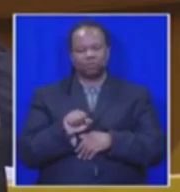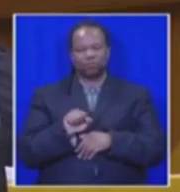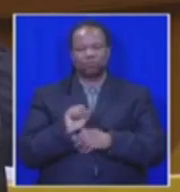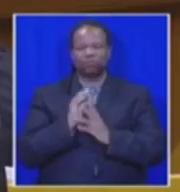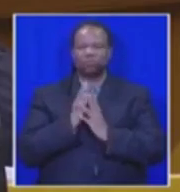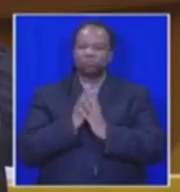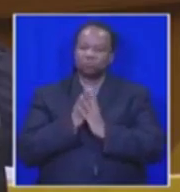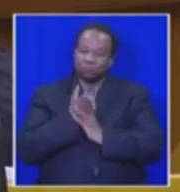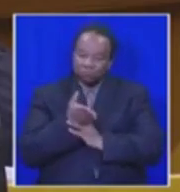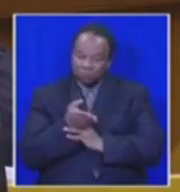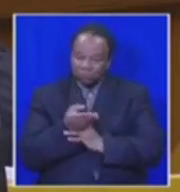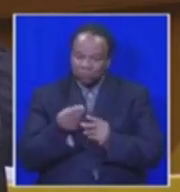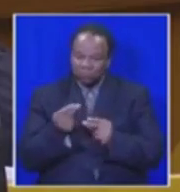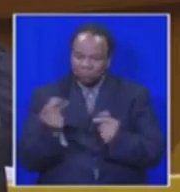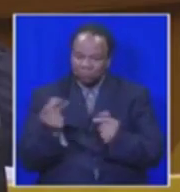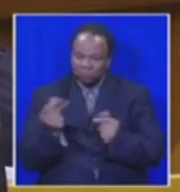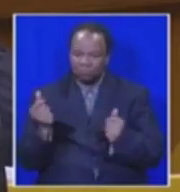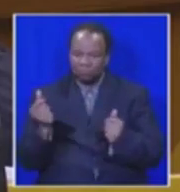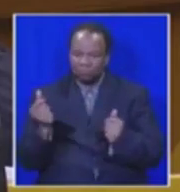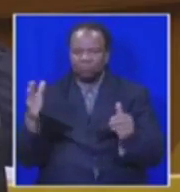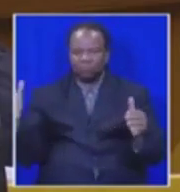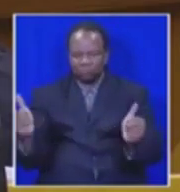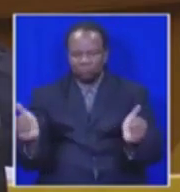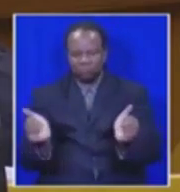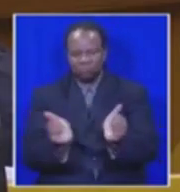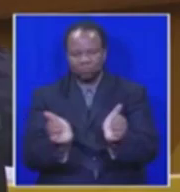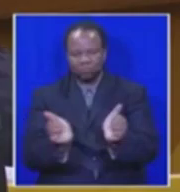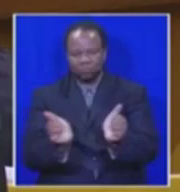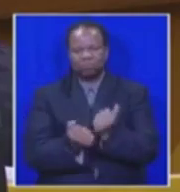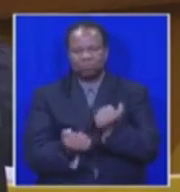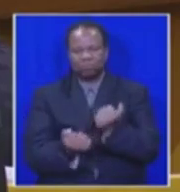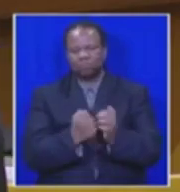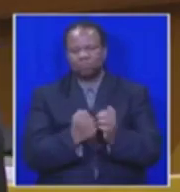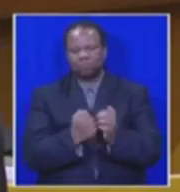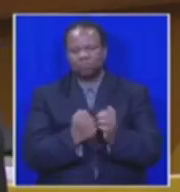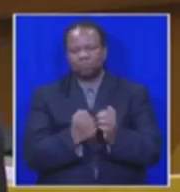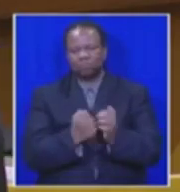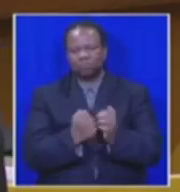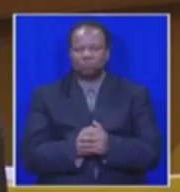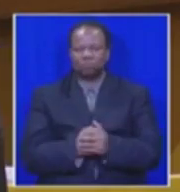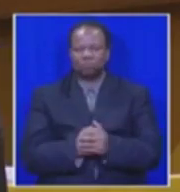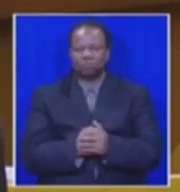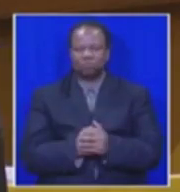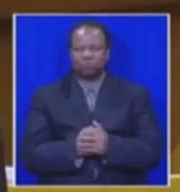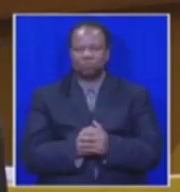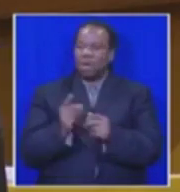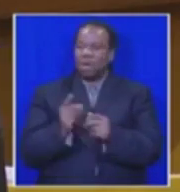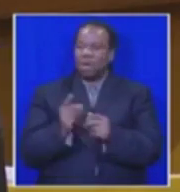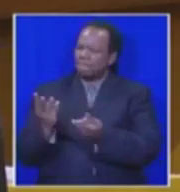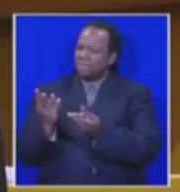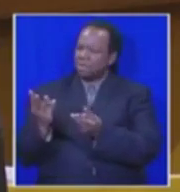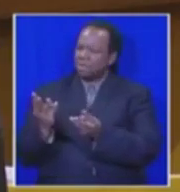act swiftly to bring them to justice. We cannot allow people